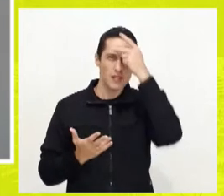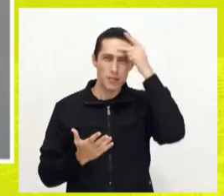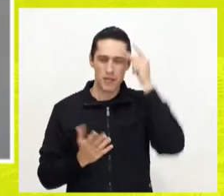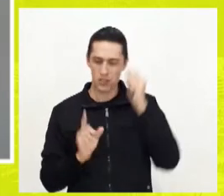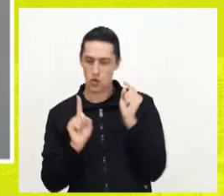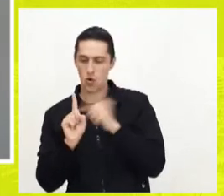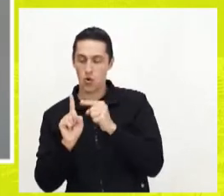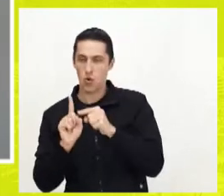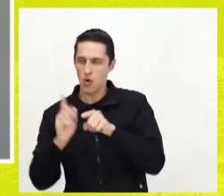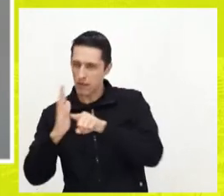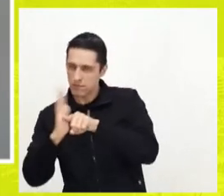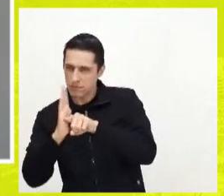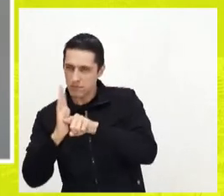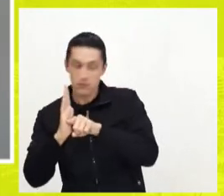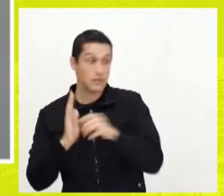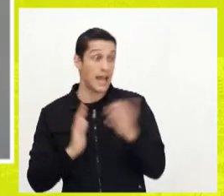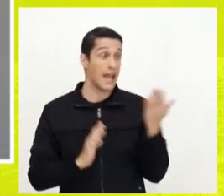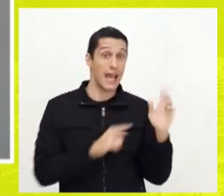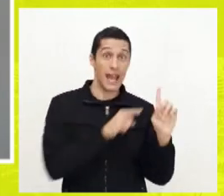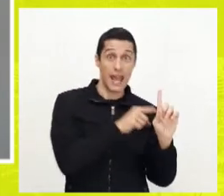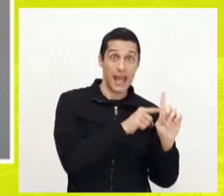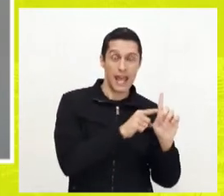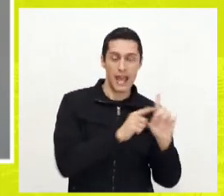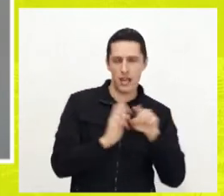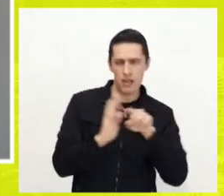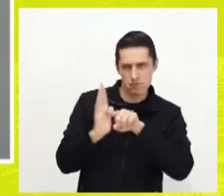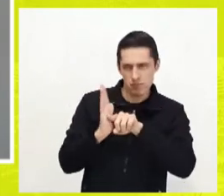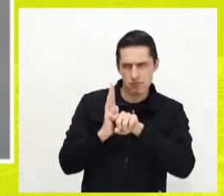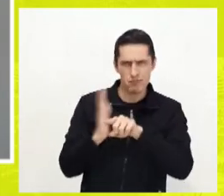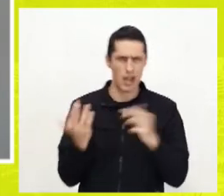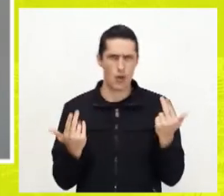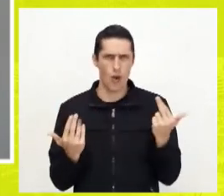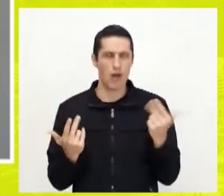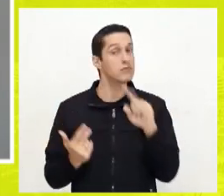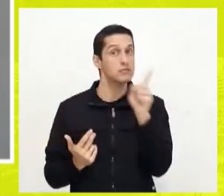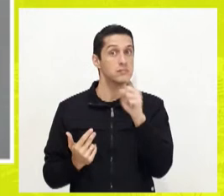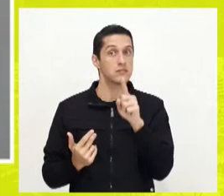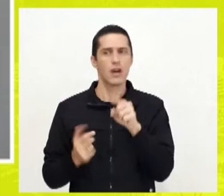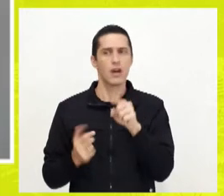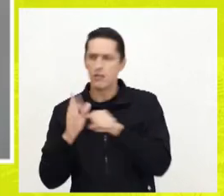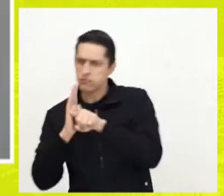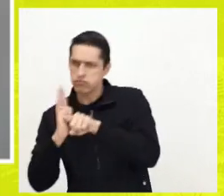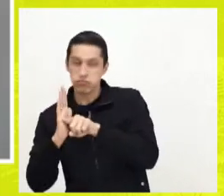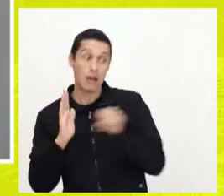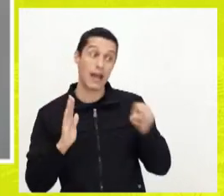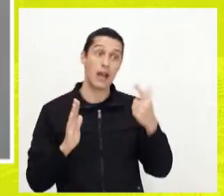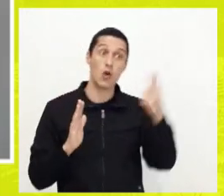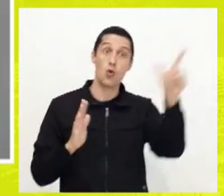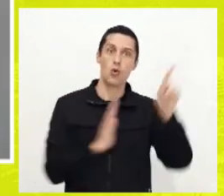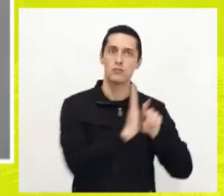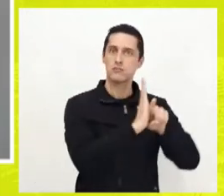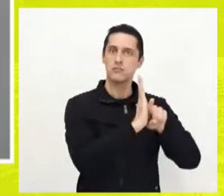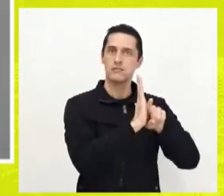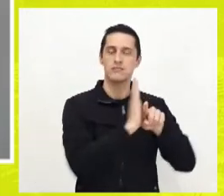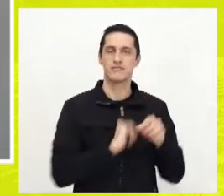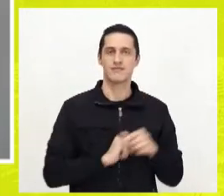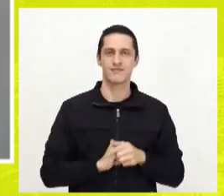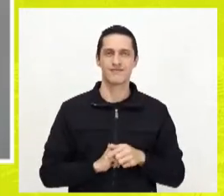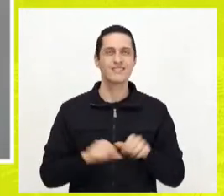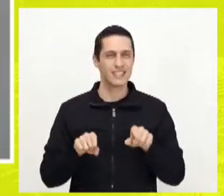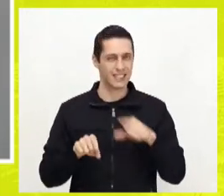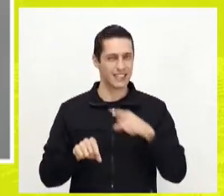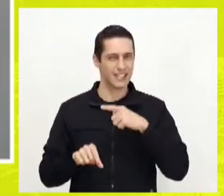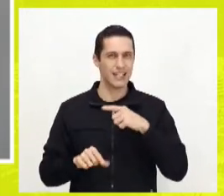fact checking twice and you can't imagine how interesting it was to see that this information content that